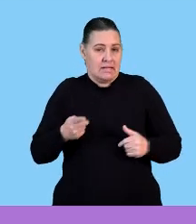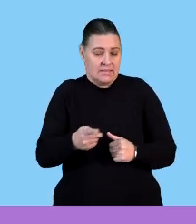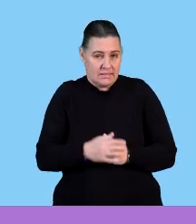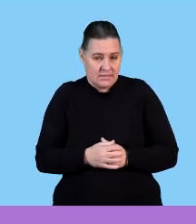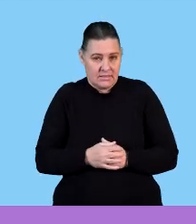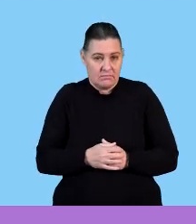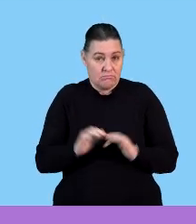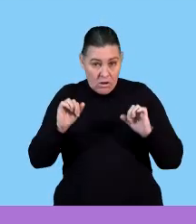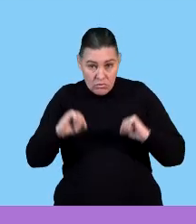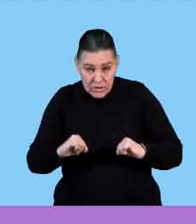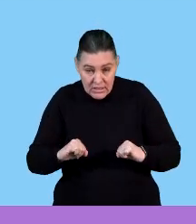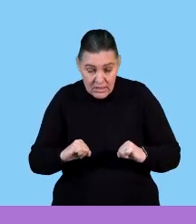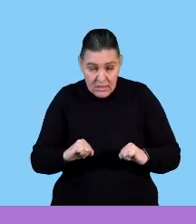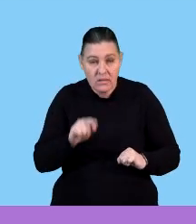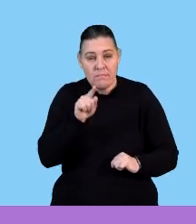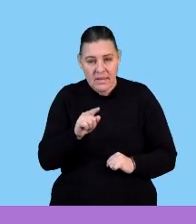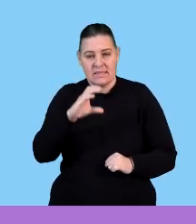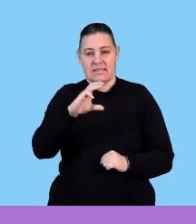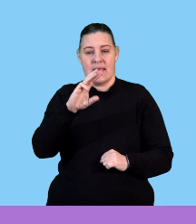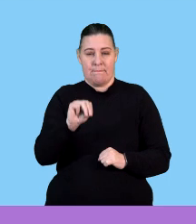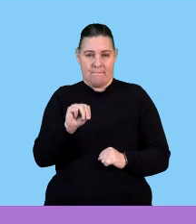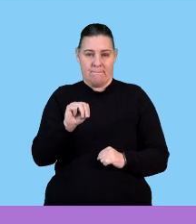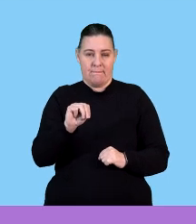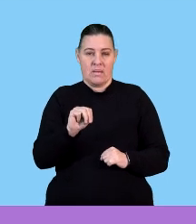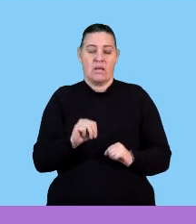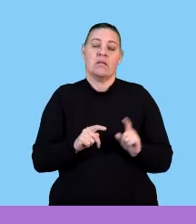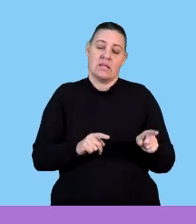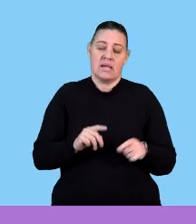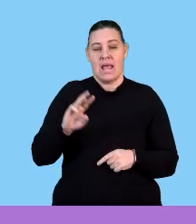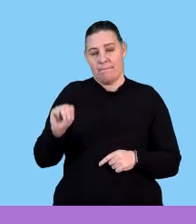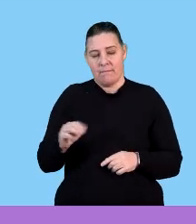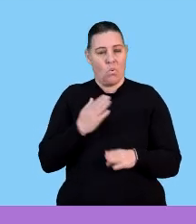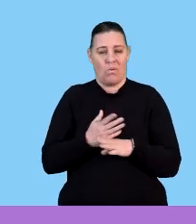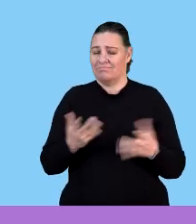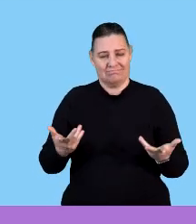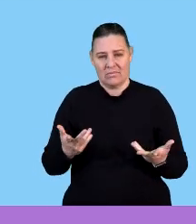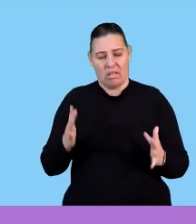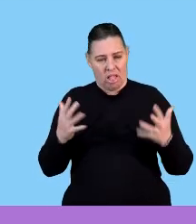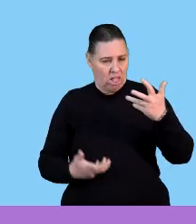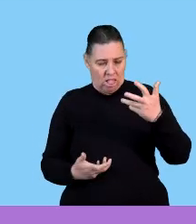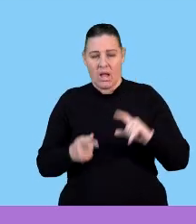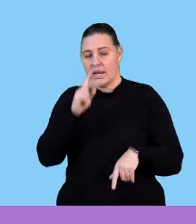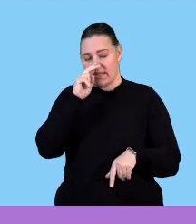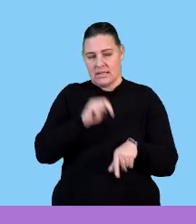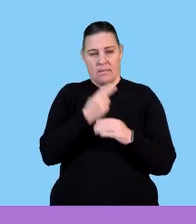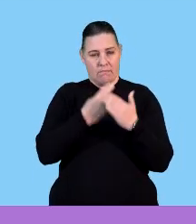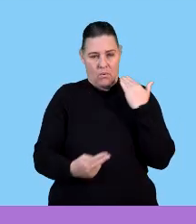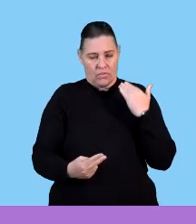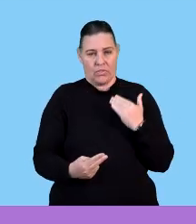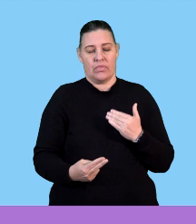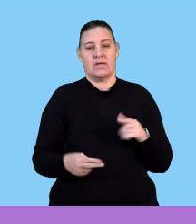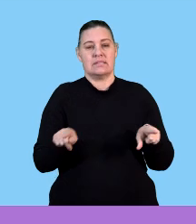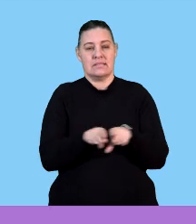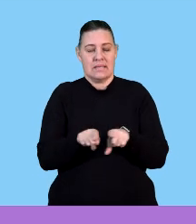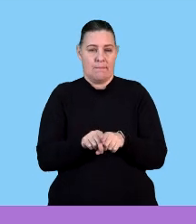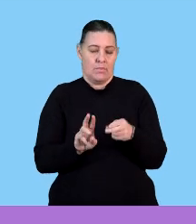point. We agree that that's in centimeters and that's in meters, and that just won't work. So what we've got to do, we've got to get them both